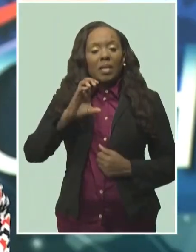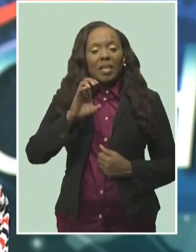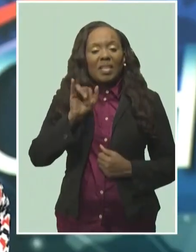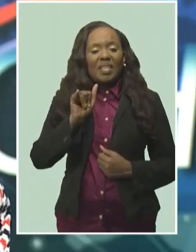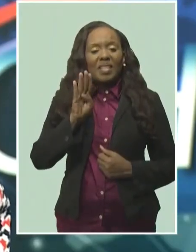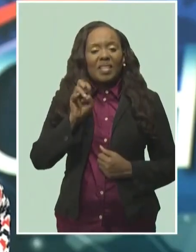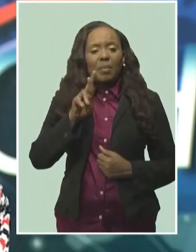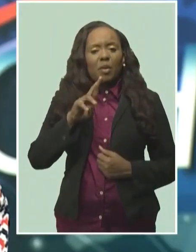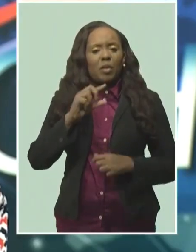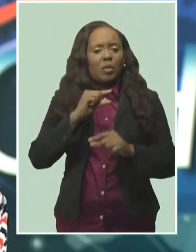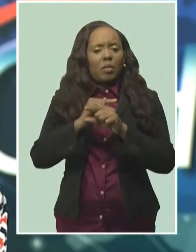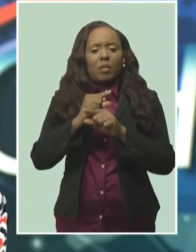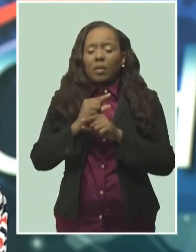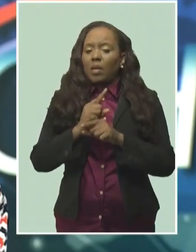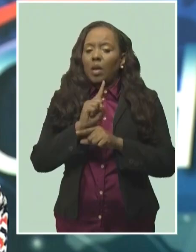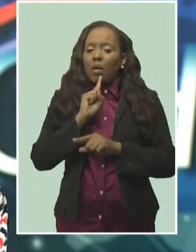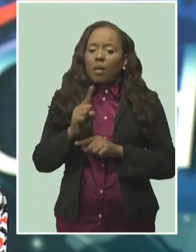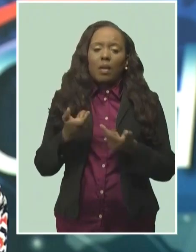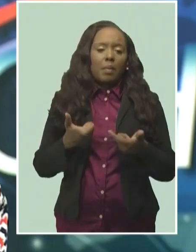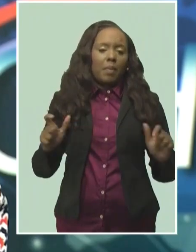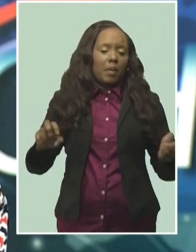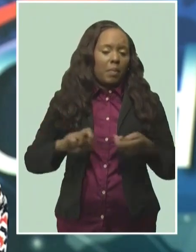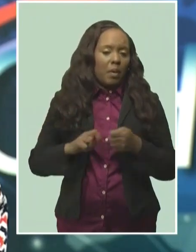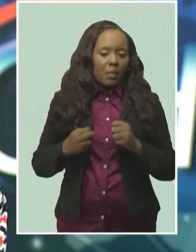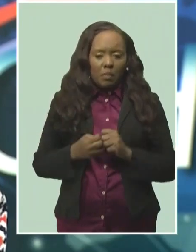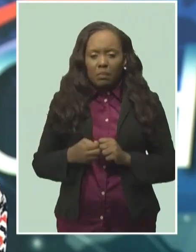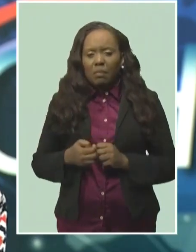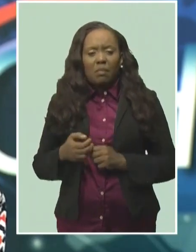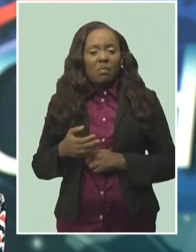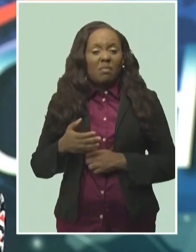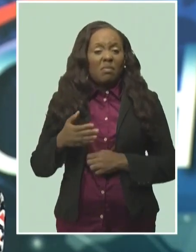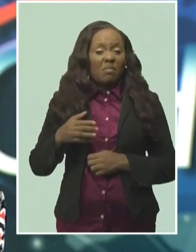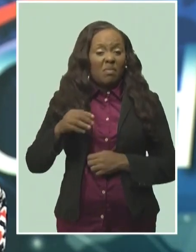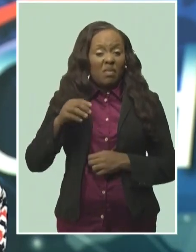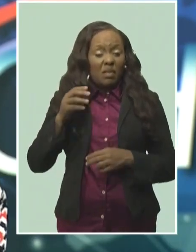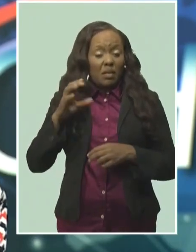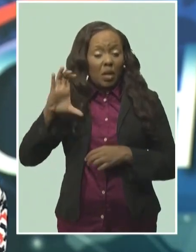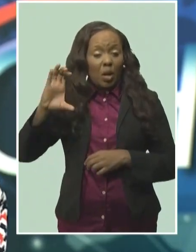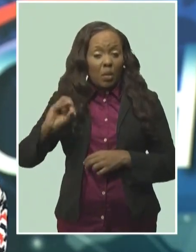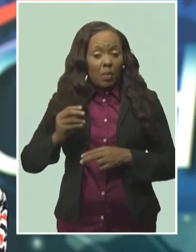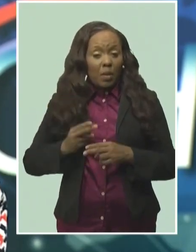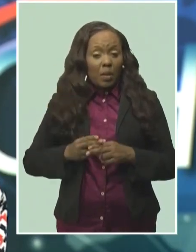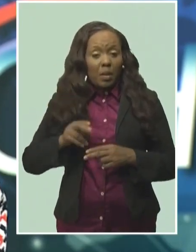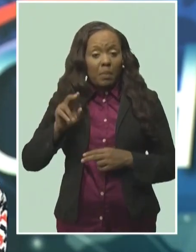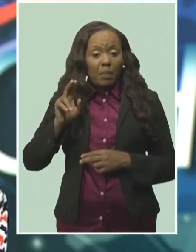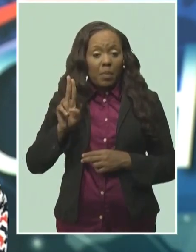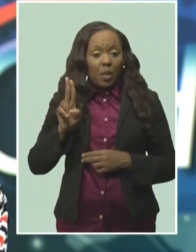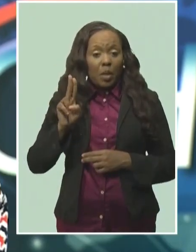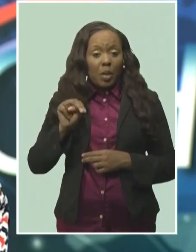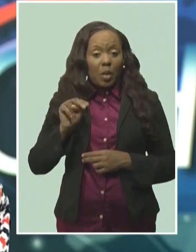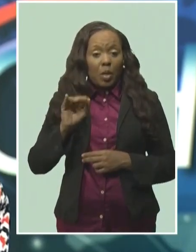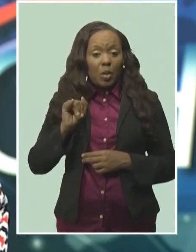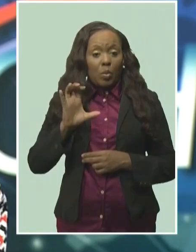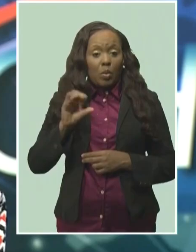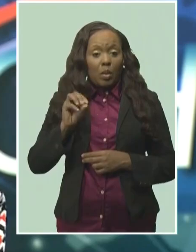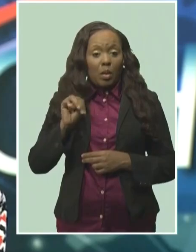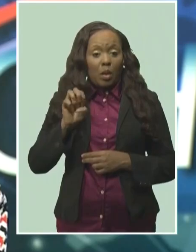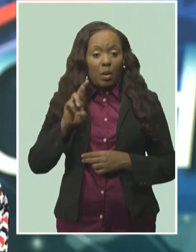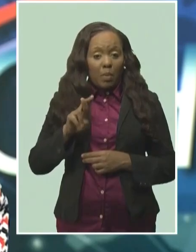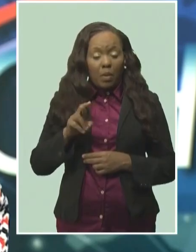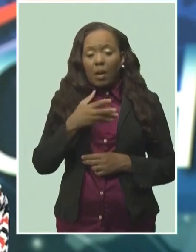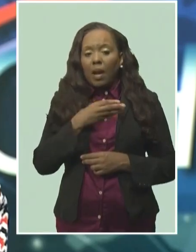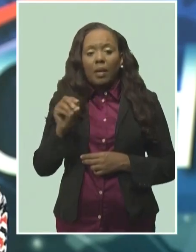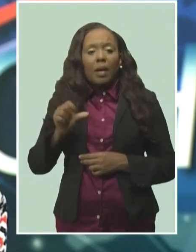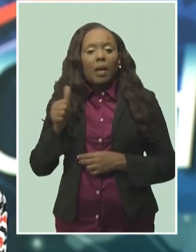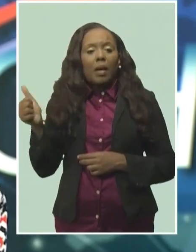Cybersecurity continues to be an issue affecting even some major local companies. Unicomer Trading as Quartz and PriceSmart are